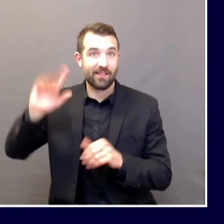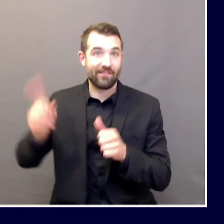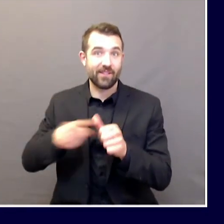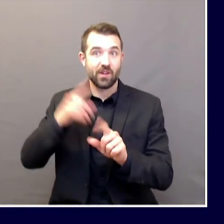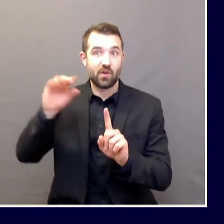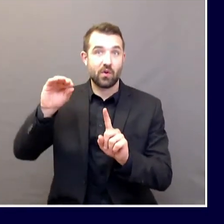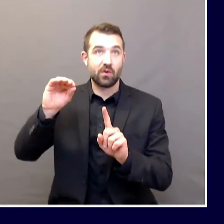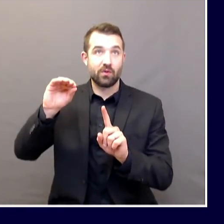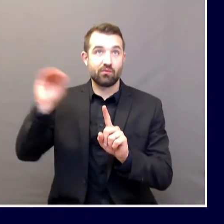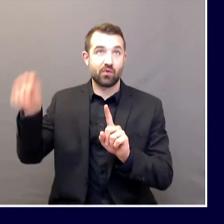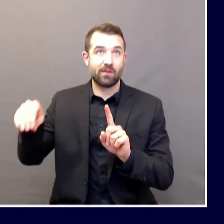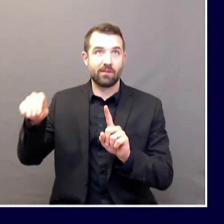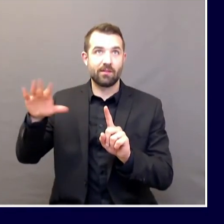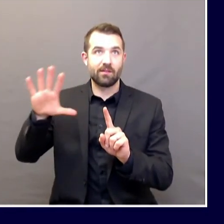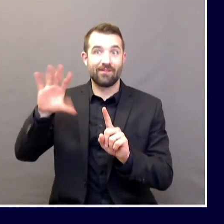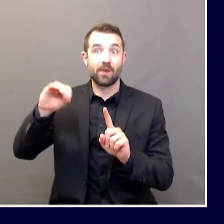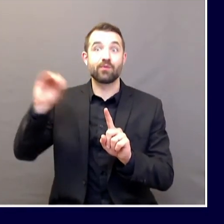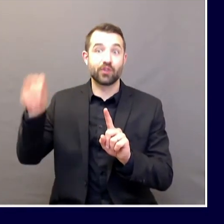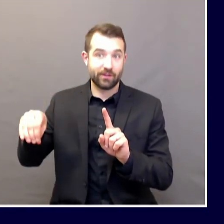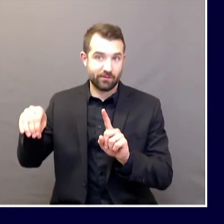50%, 50.